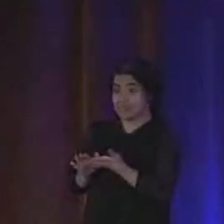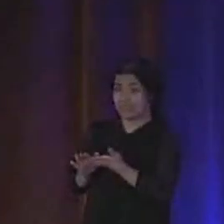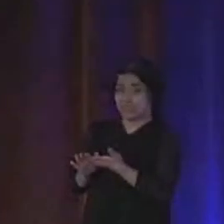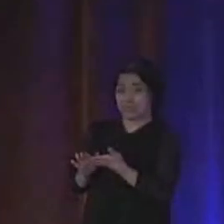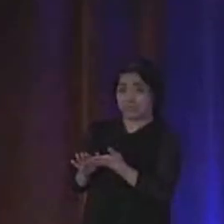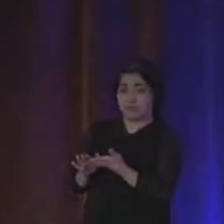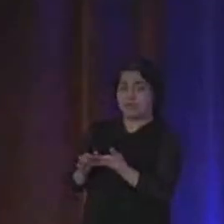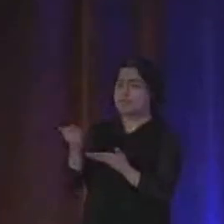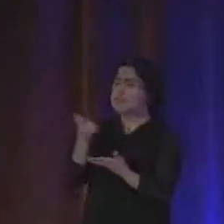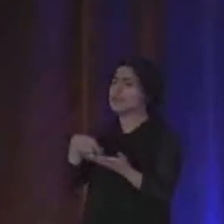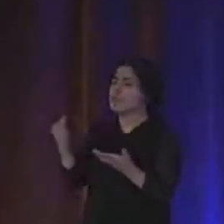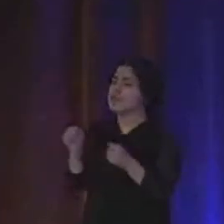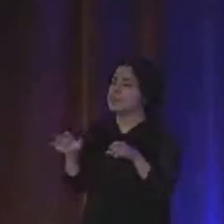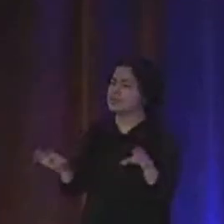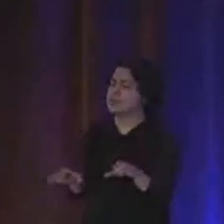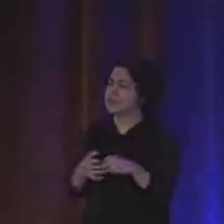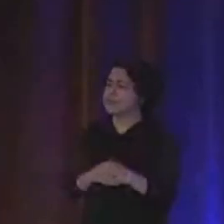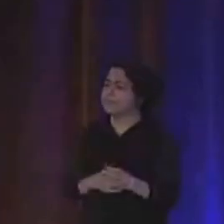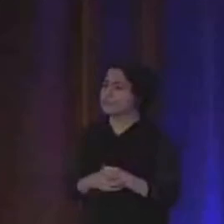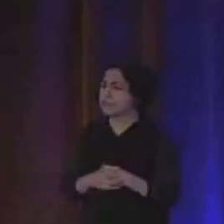What else could we do with this?